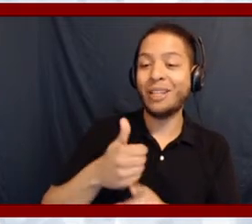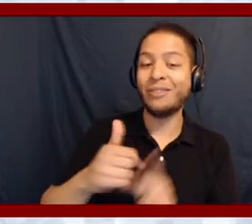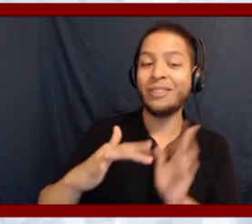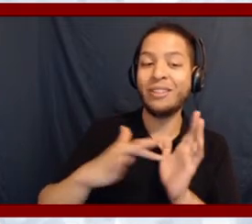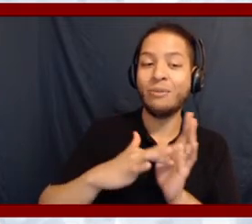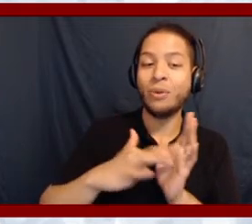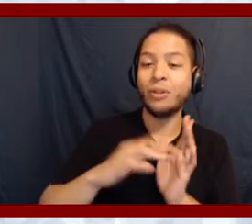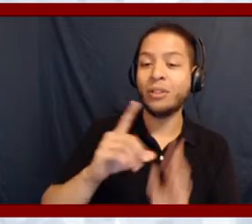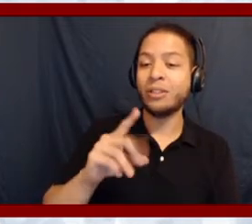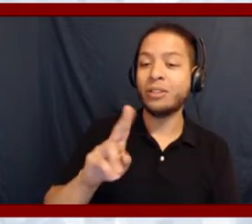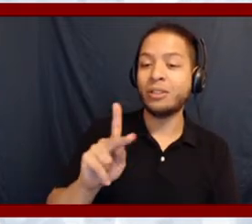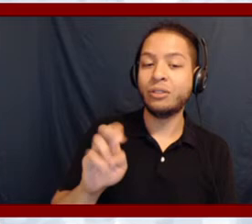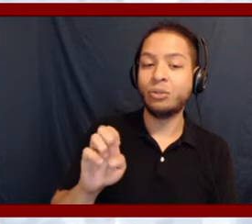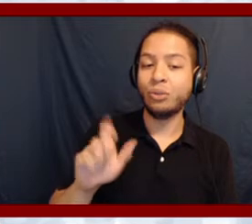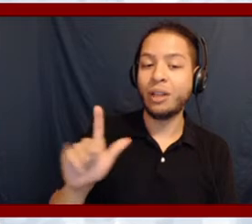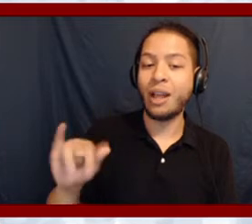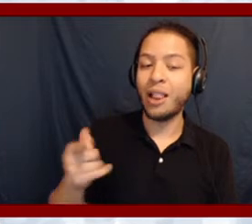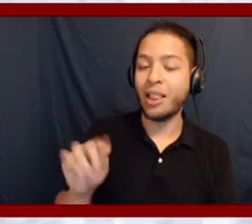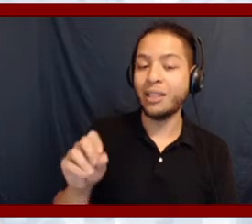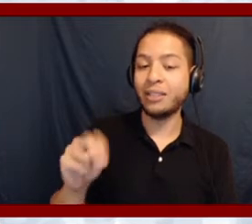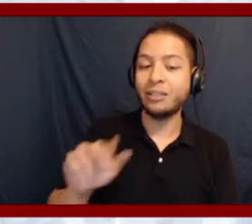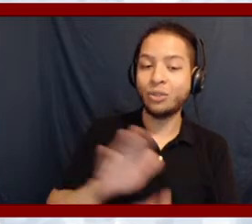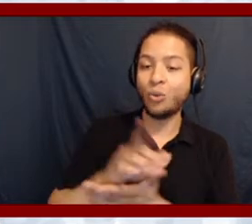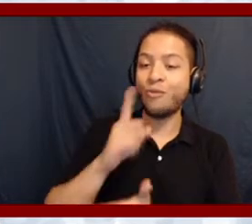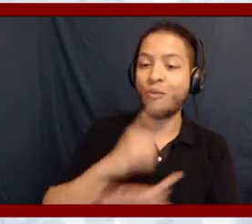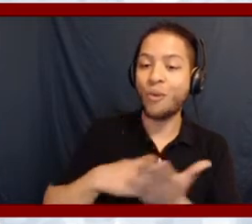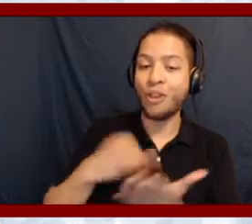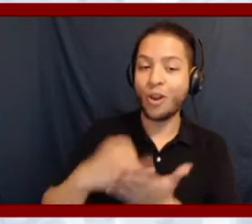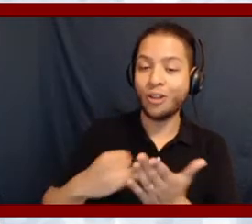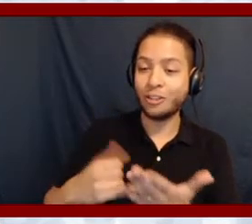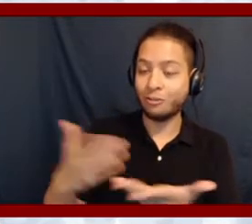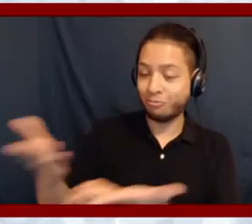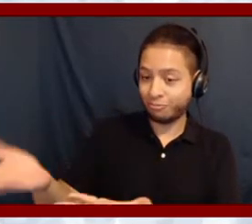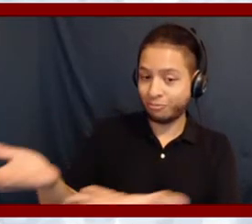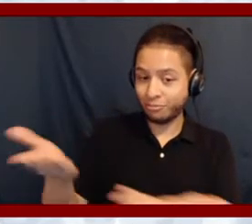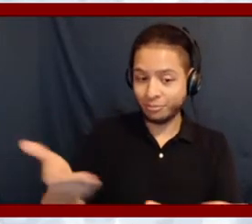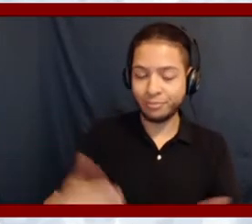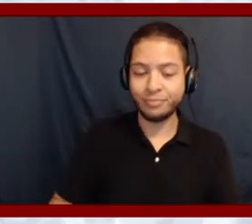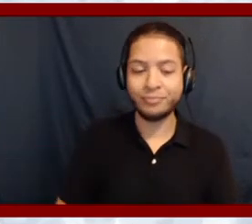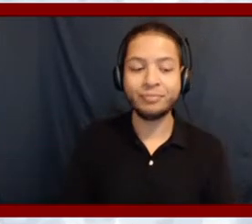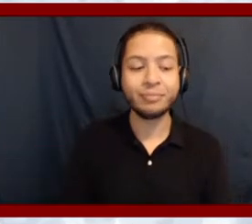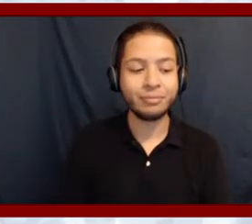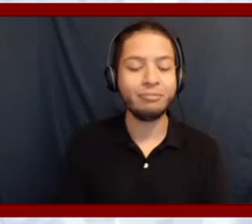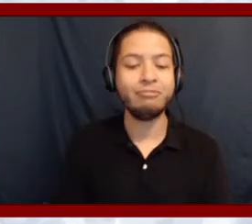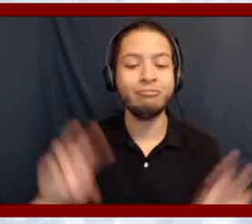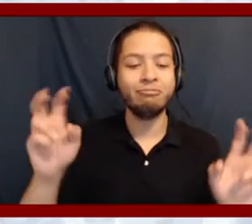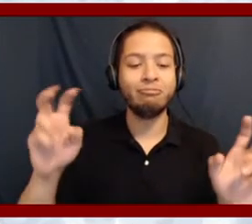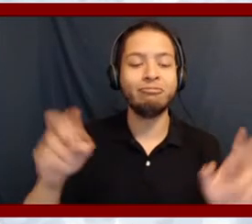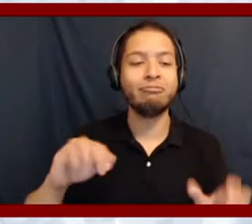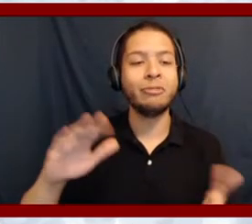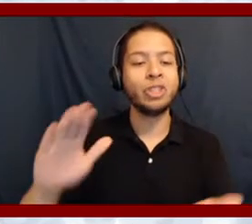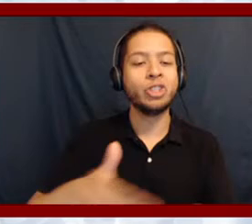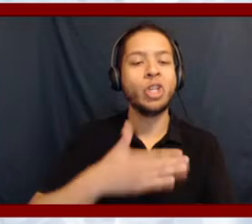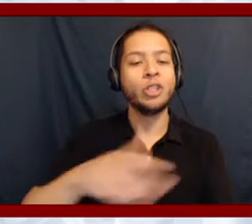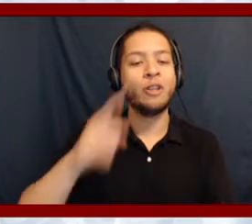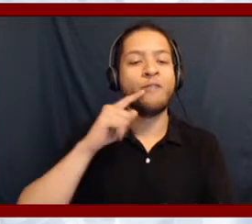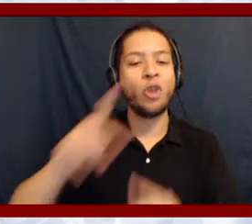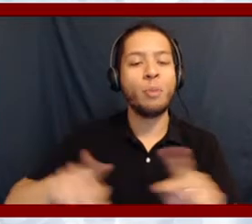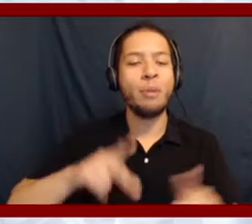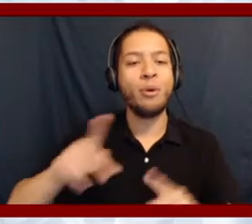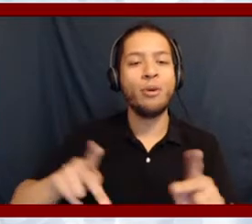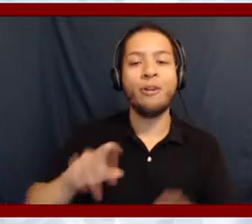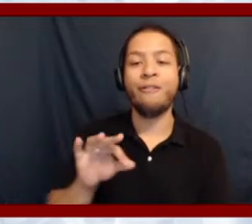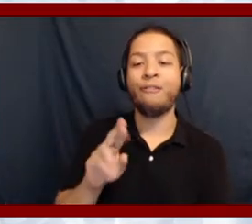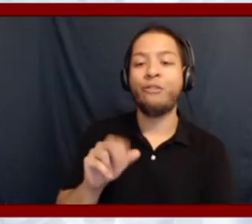Arts. Saquoya, take it away. Songs for the People by Frances Ellen Watkins Harper.